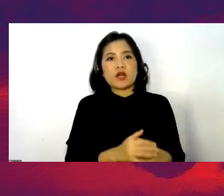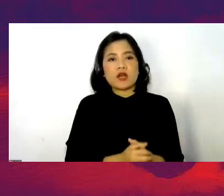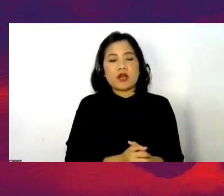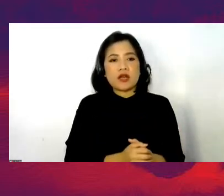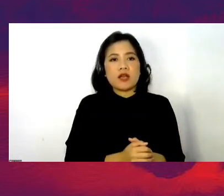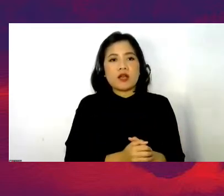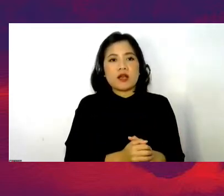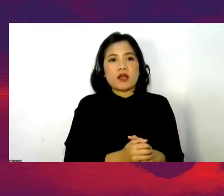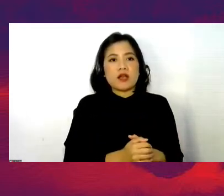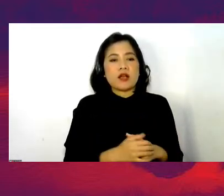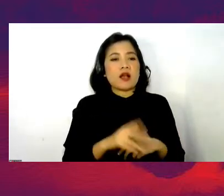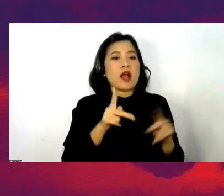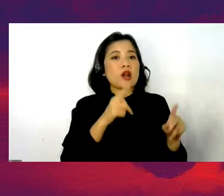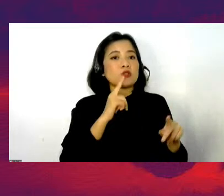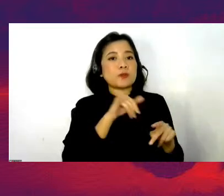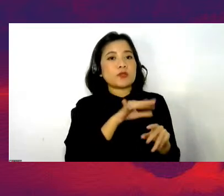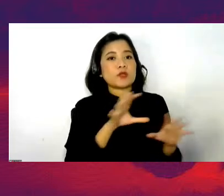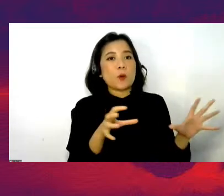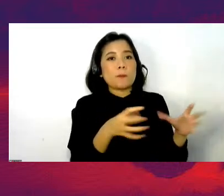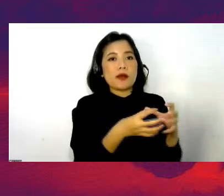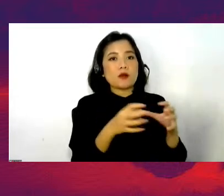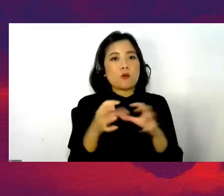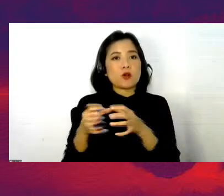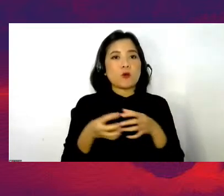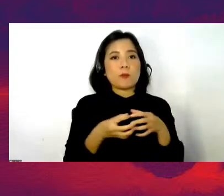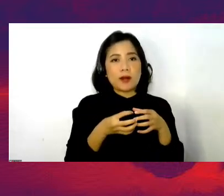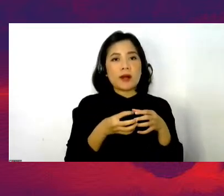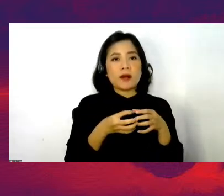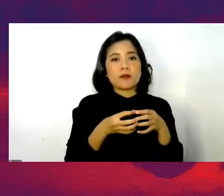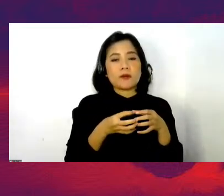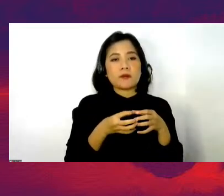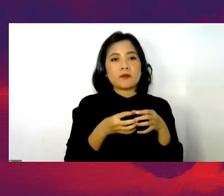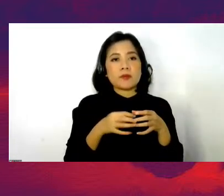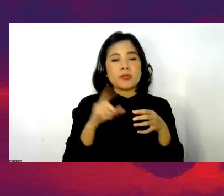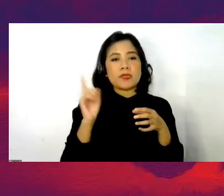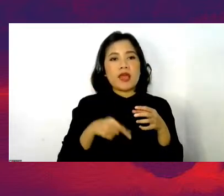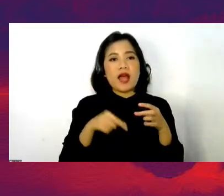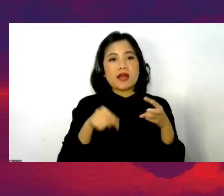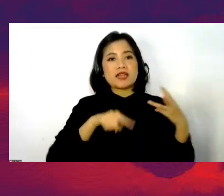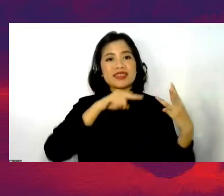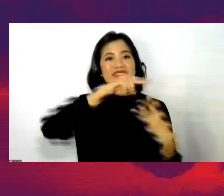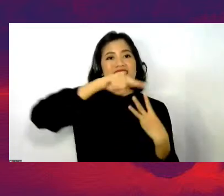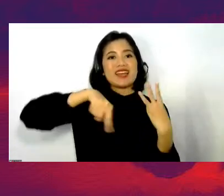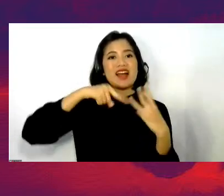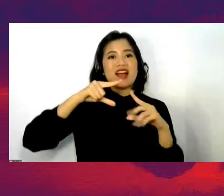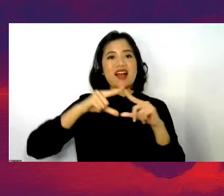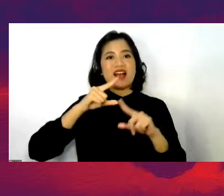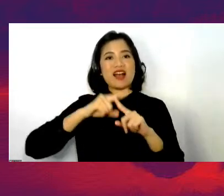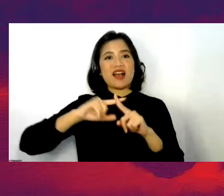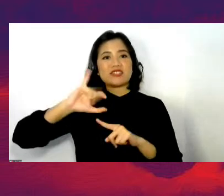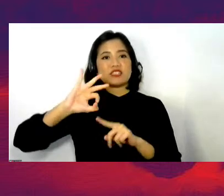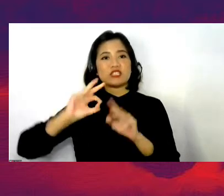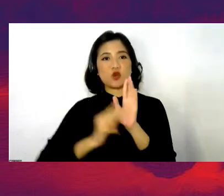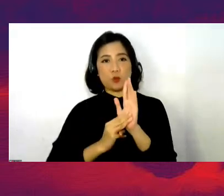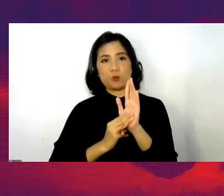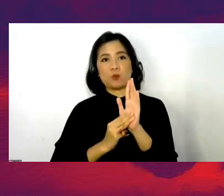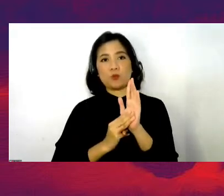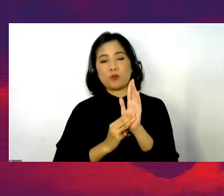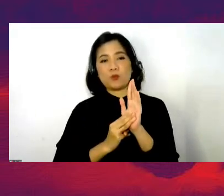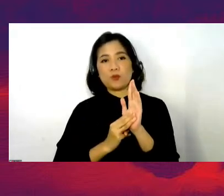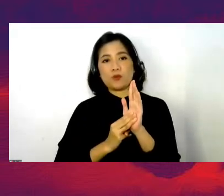you have a frequency of poverty, how common is it out there that people are poor, and then how on average